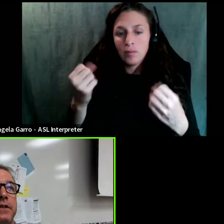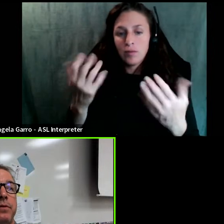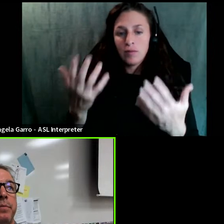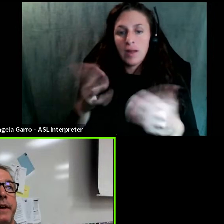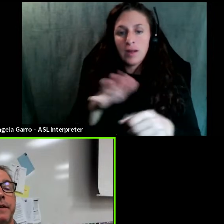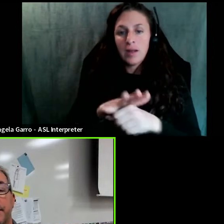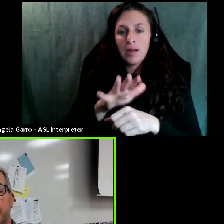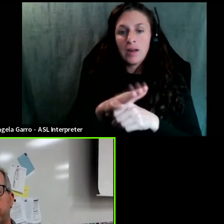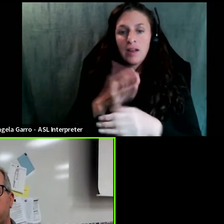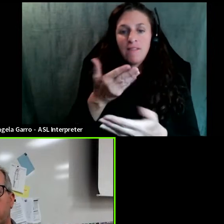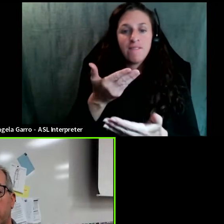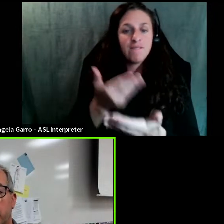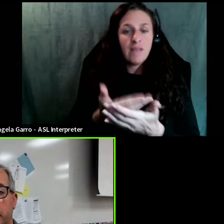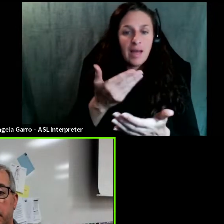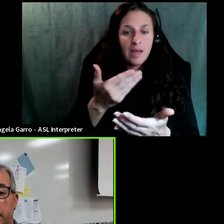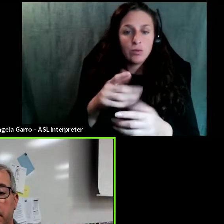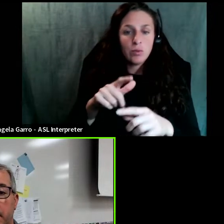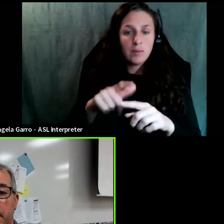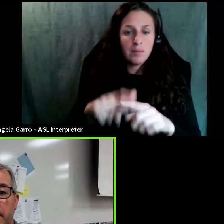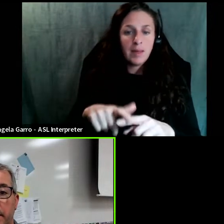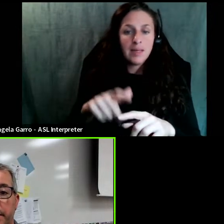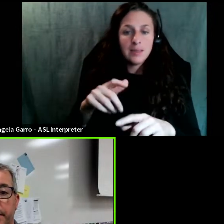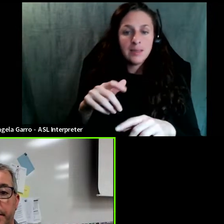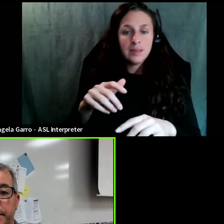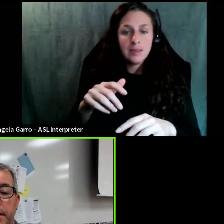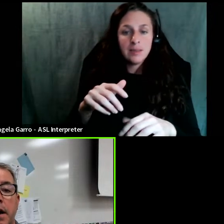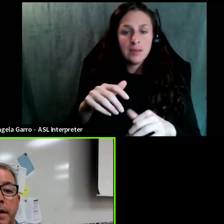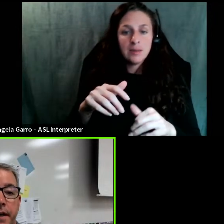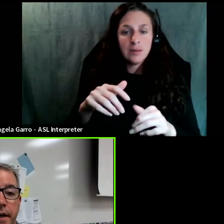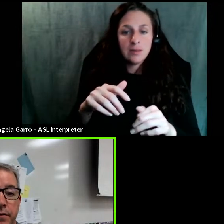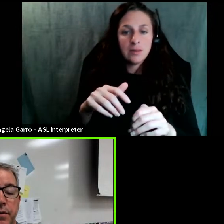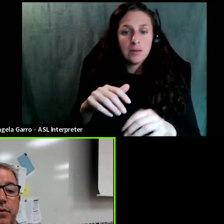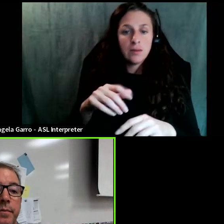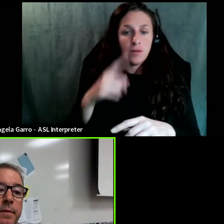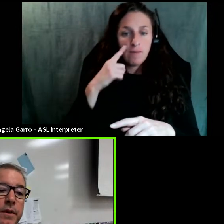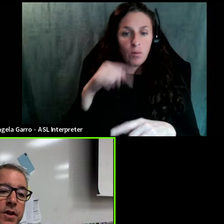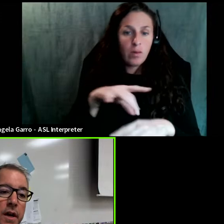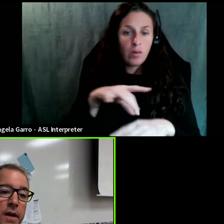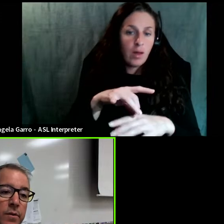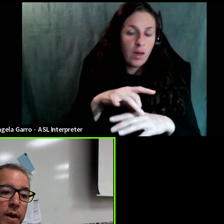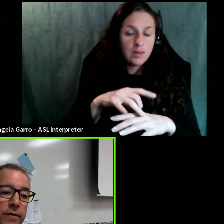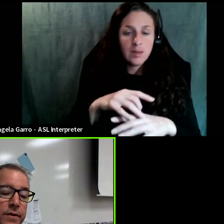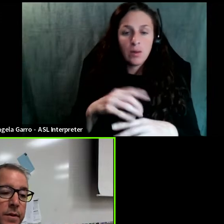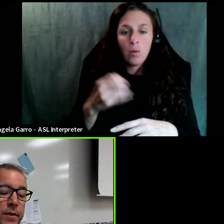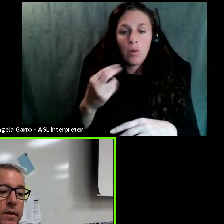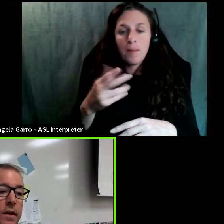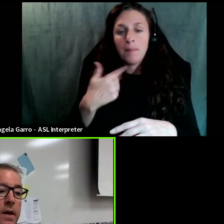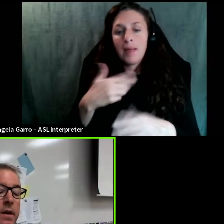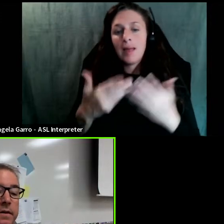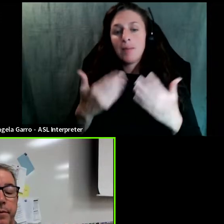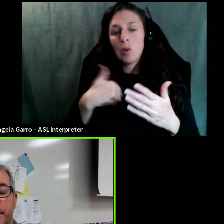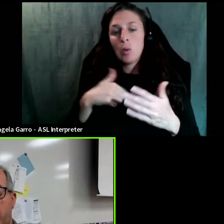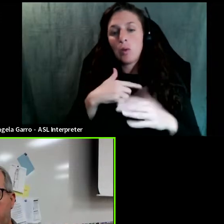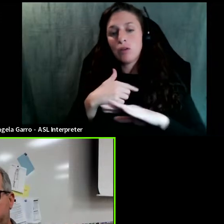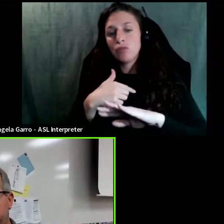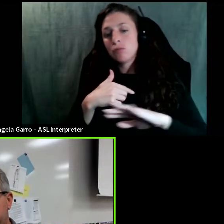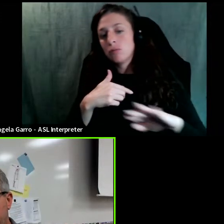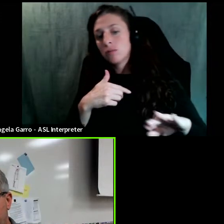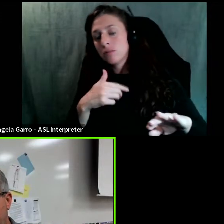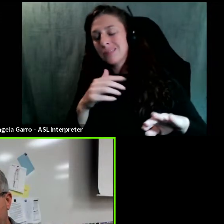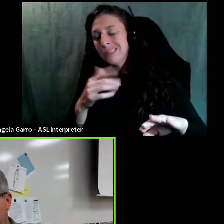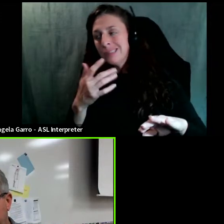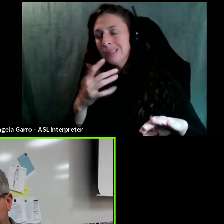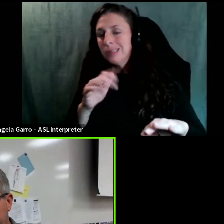enough factual basis for the content, or maybe shying away for some of the